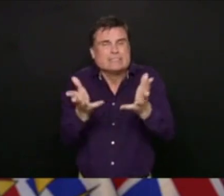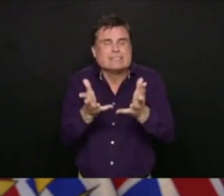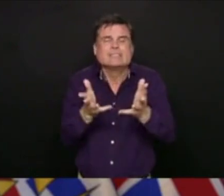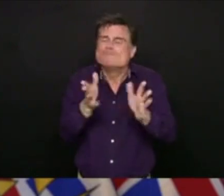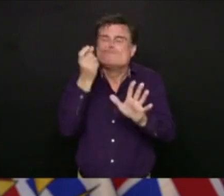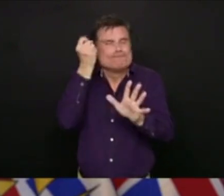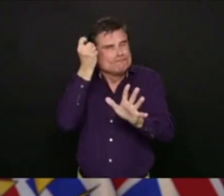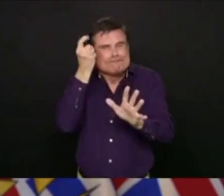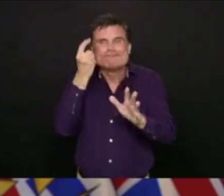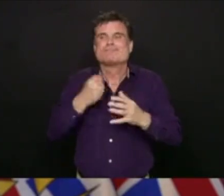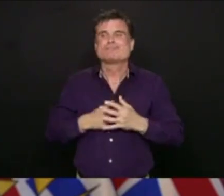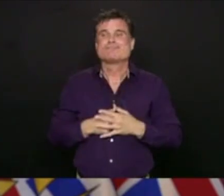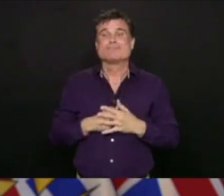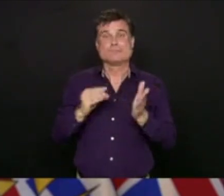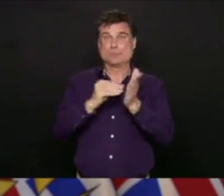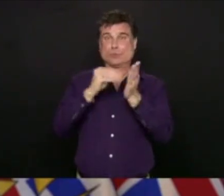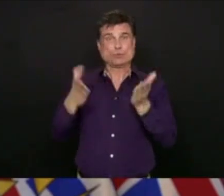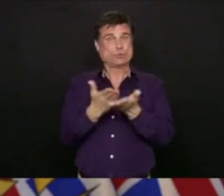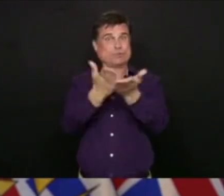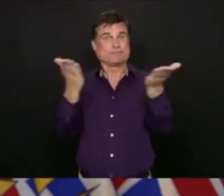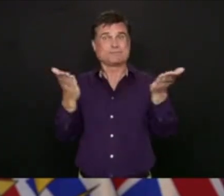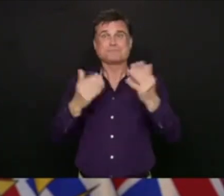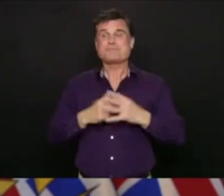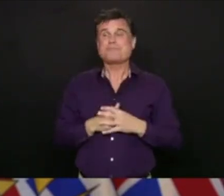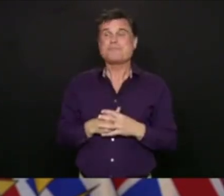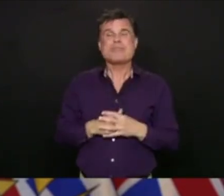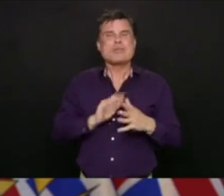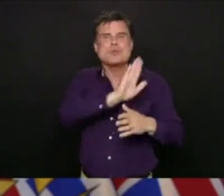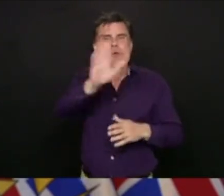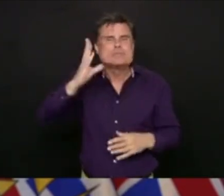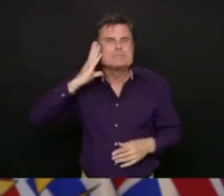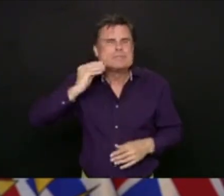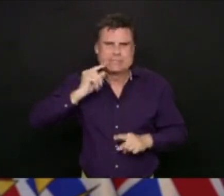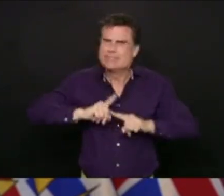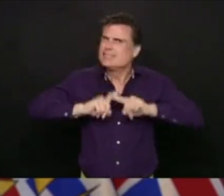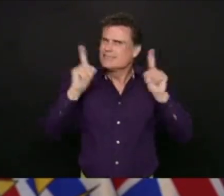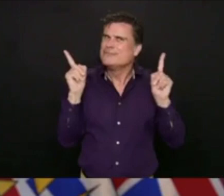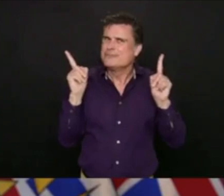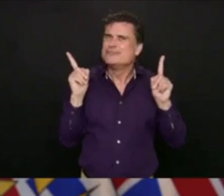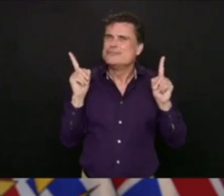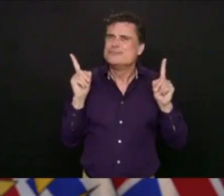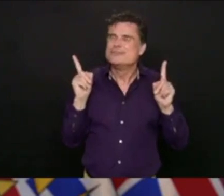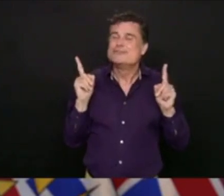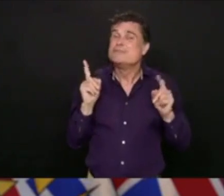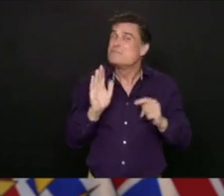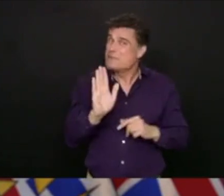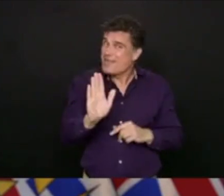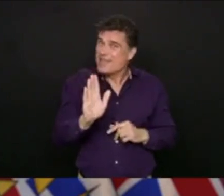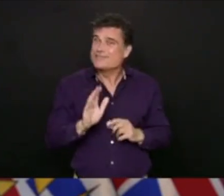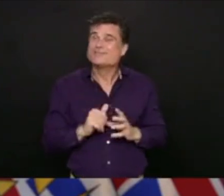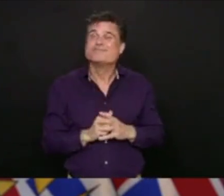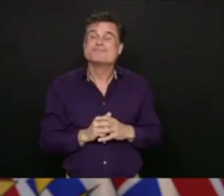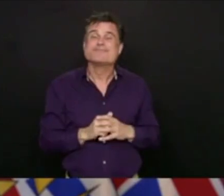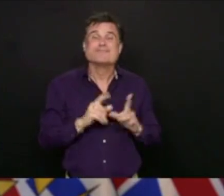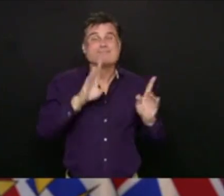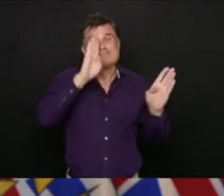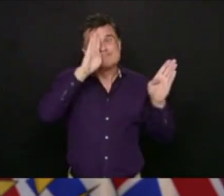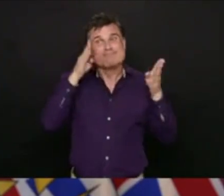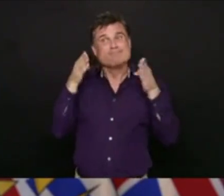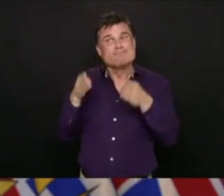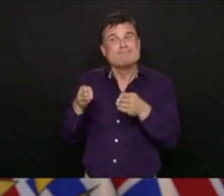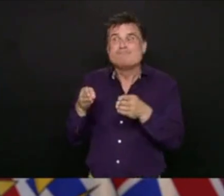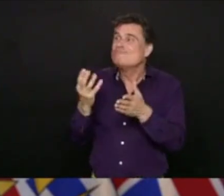every day, from things like cooking or planting a garden or reading a book. When you are working from home and not used